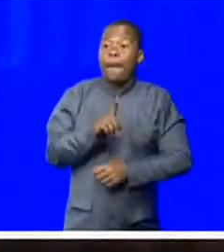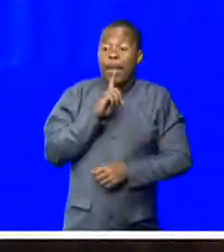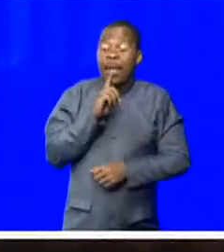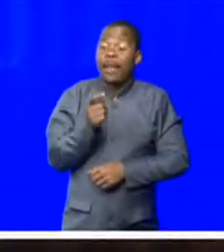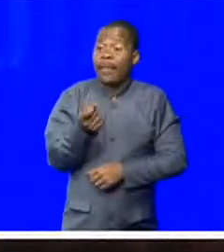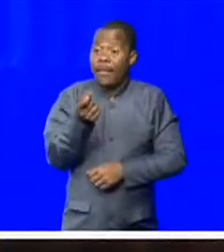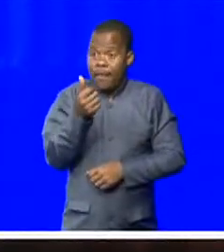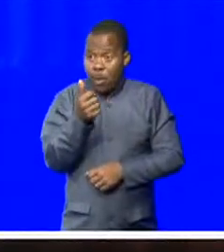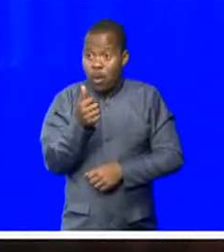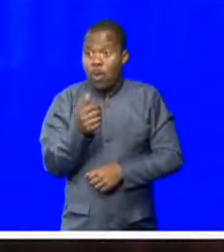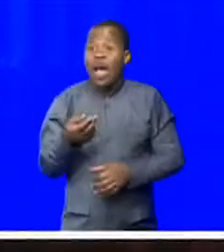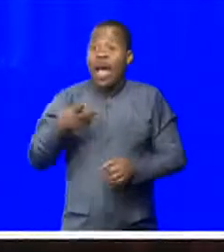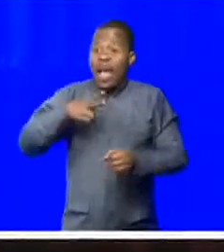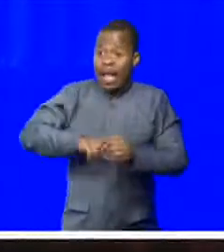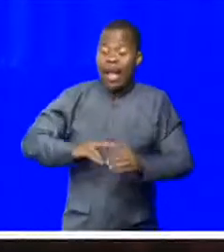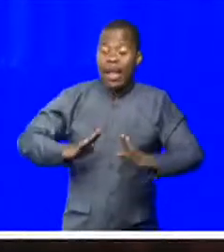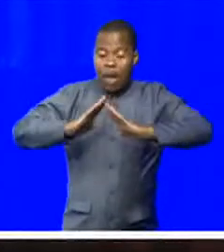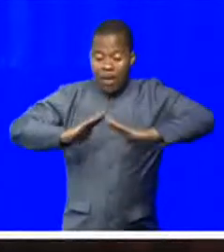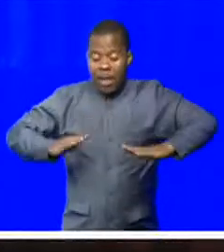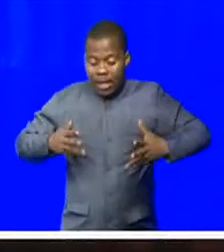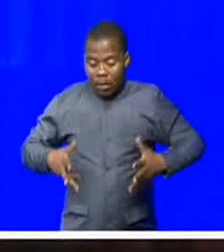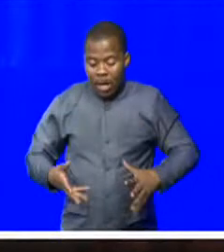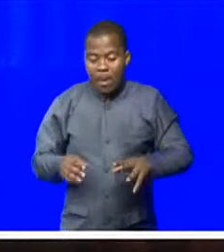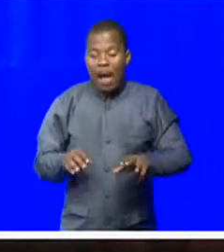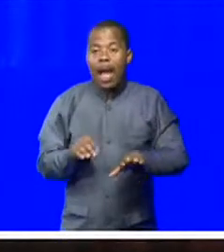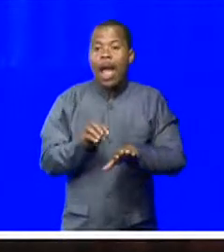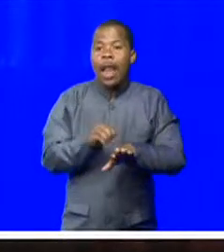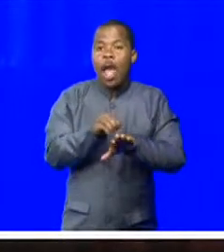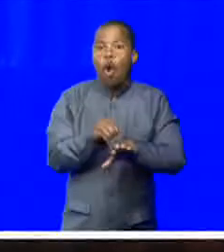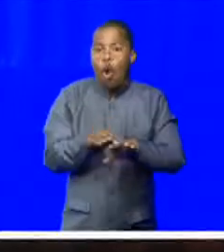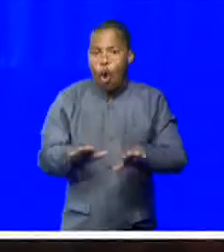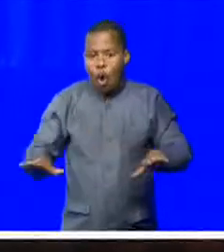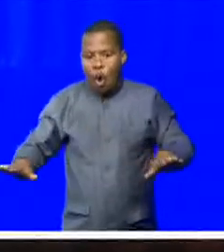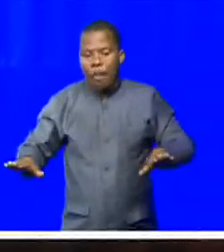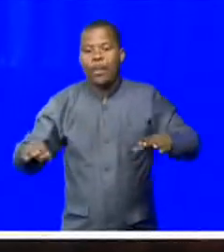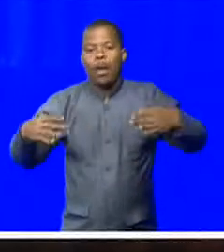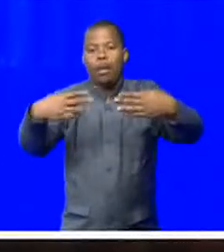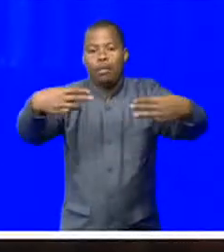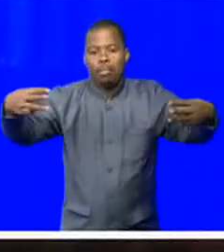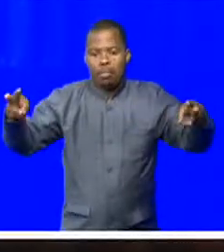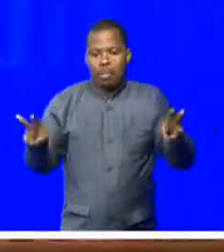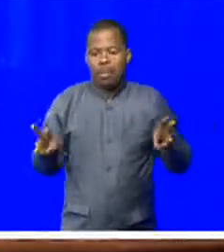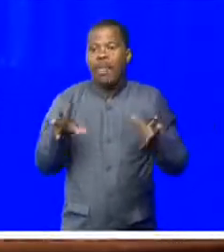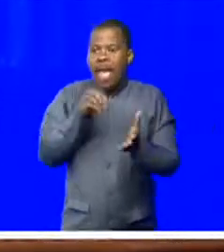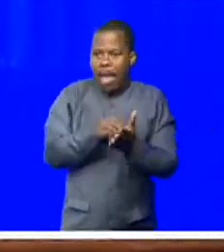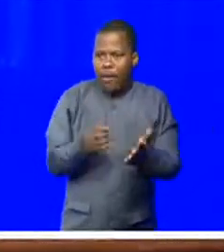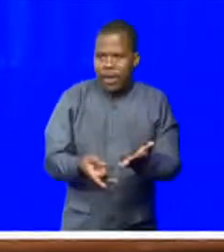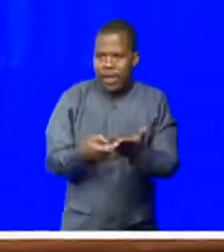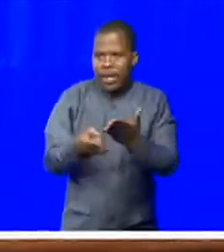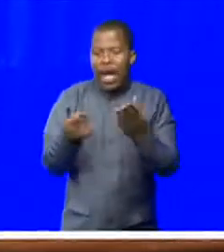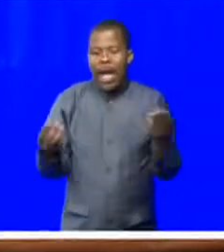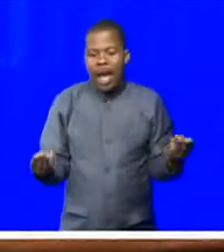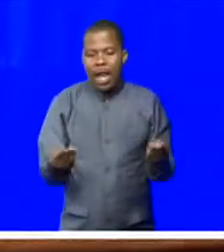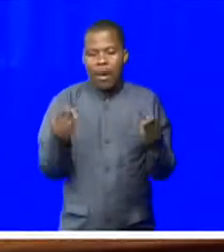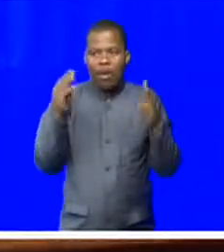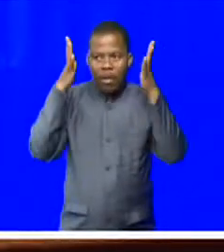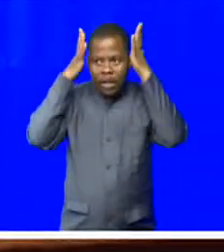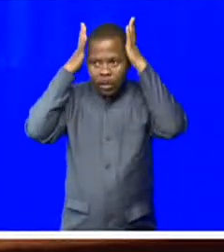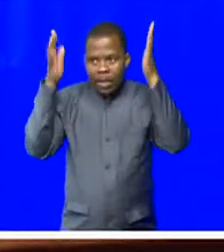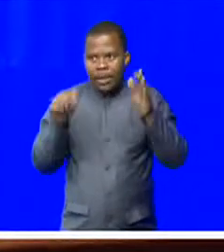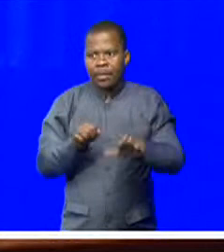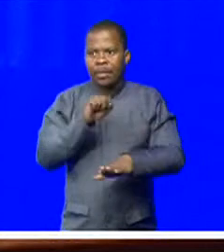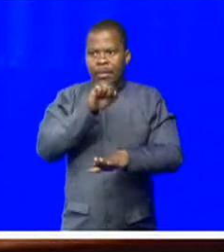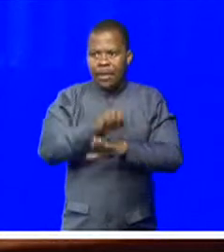tiko la agriculture nalamaplazi babambisane ngani bakuphila lamaswati. In support of the motion, Senator